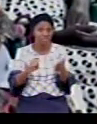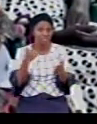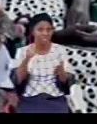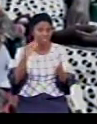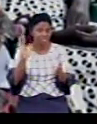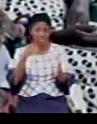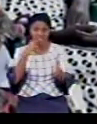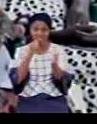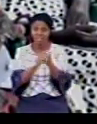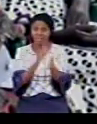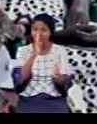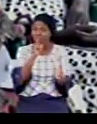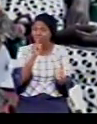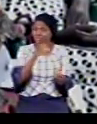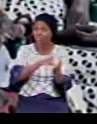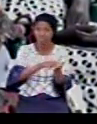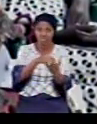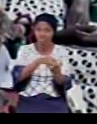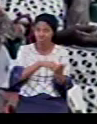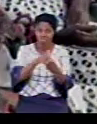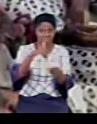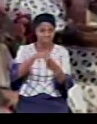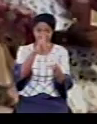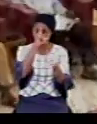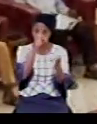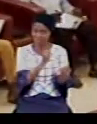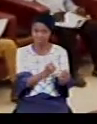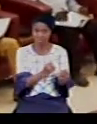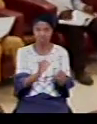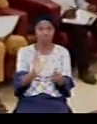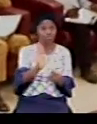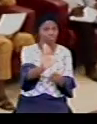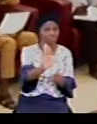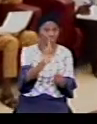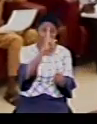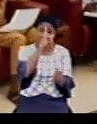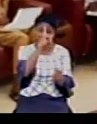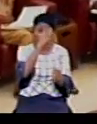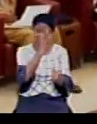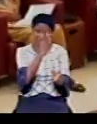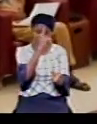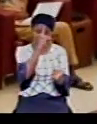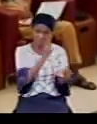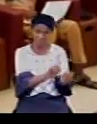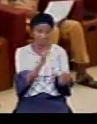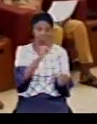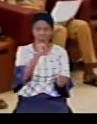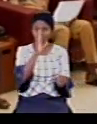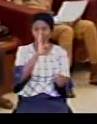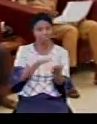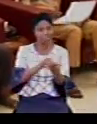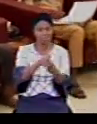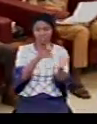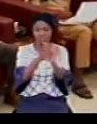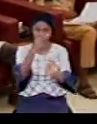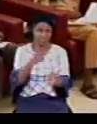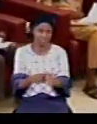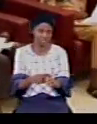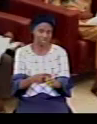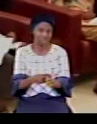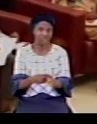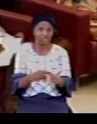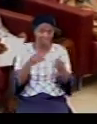weak in faith, your faith will not be weak. I said your faith will not be weak.